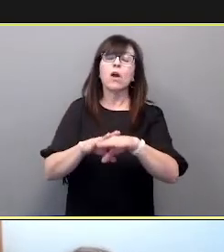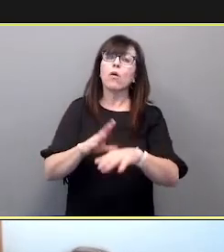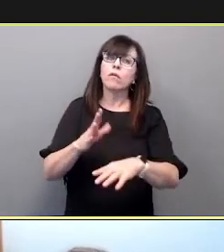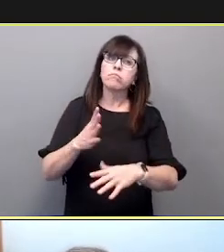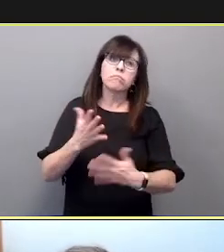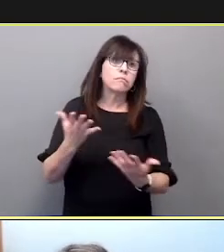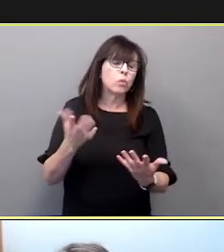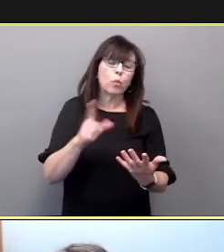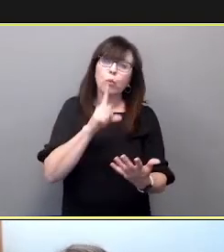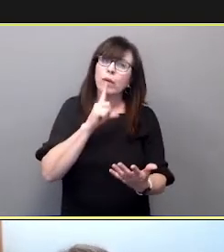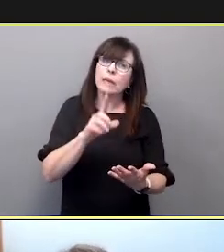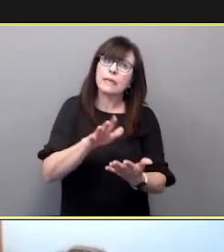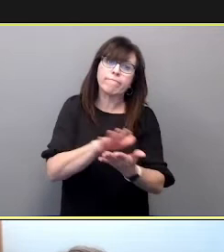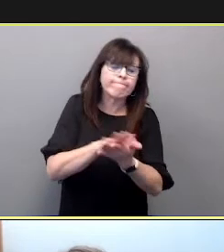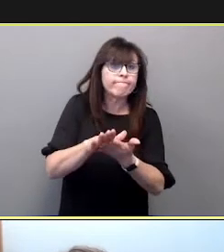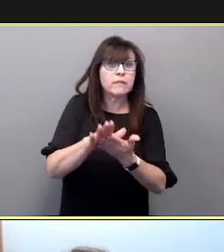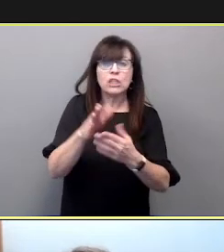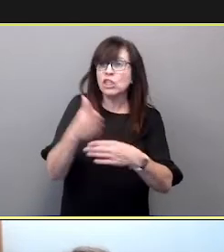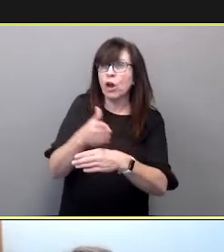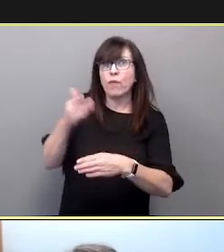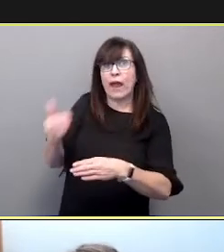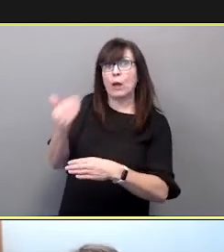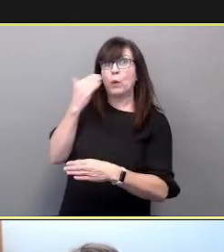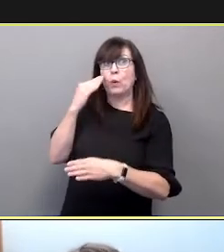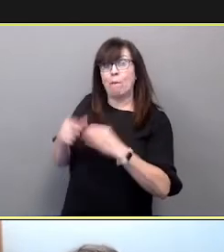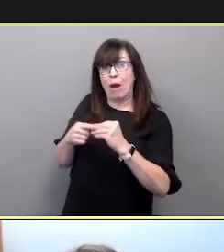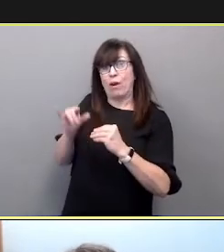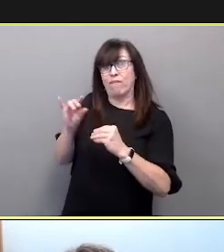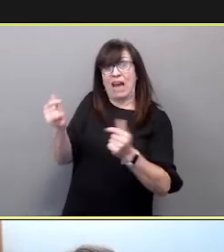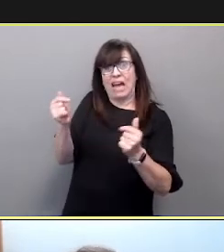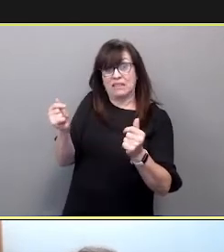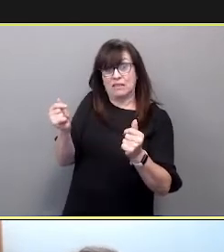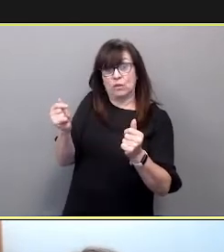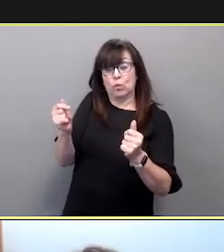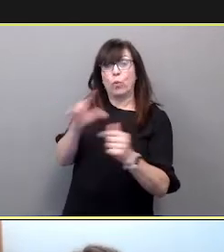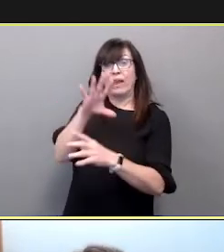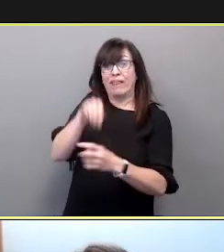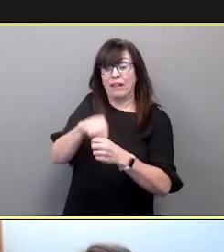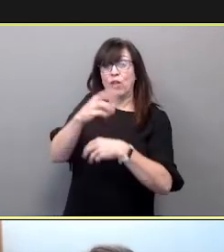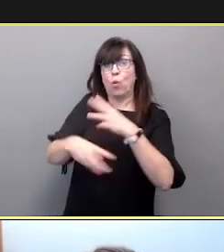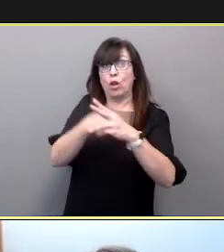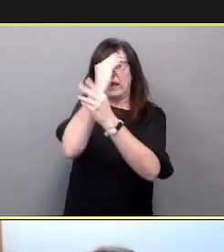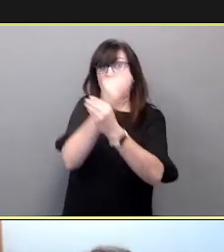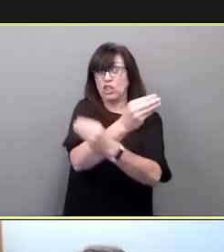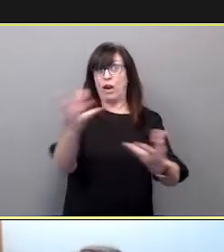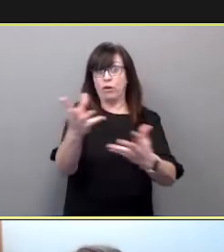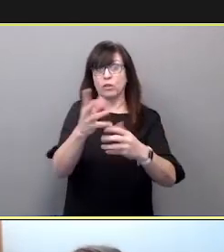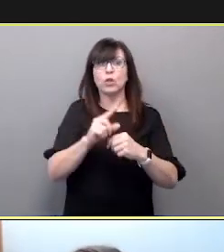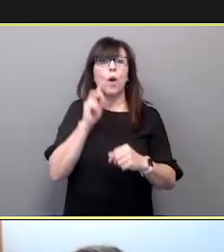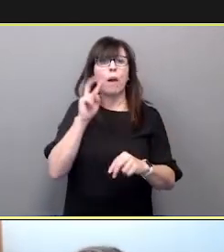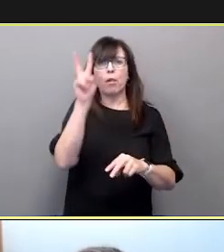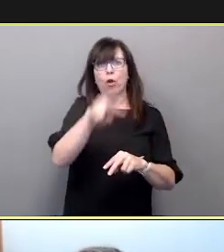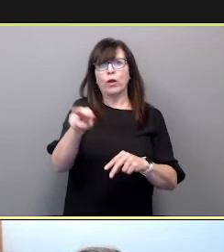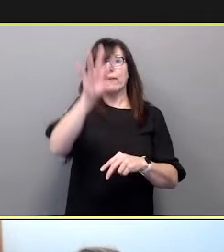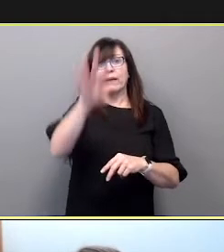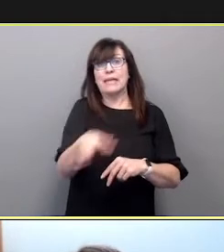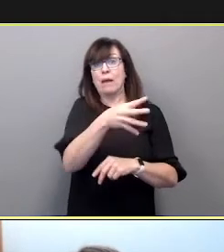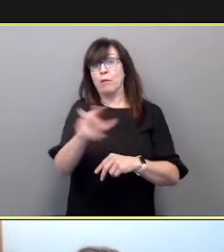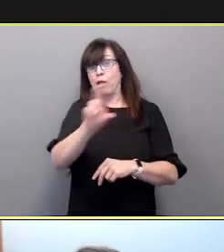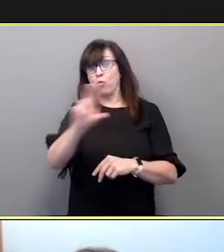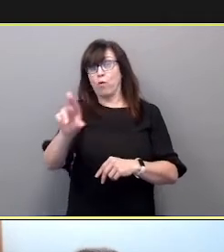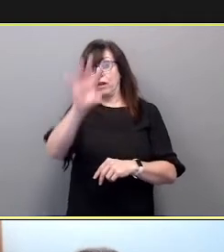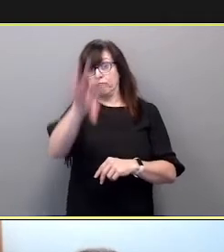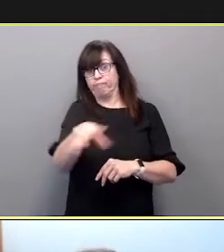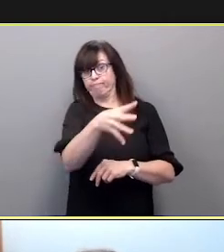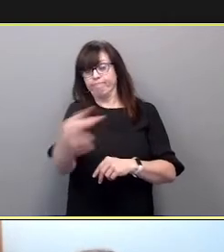they knew about this new variant very quickly with the globe. And so I'm looking at the table on the right.